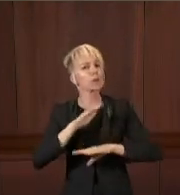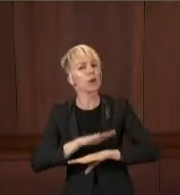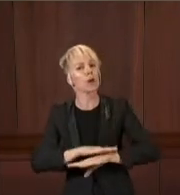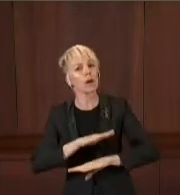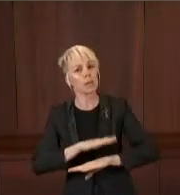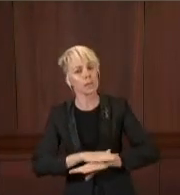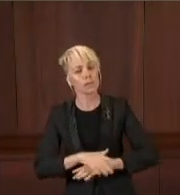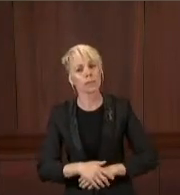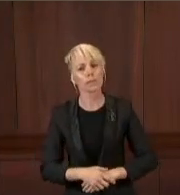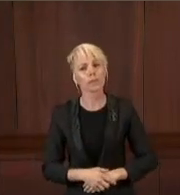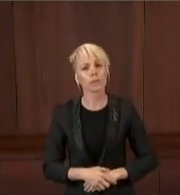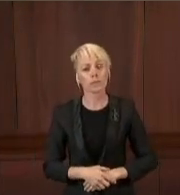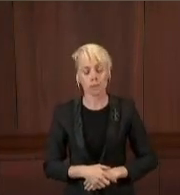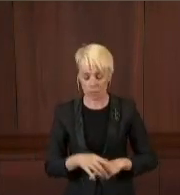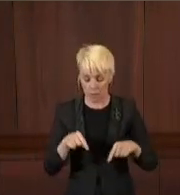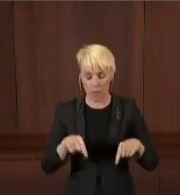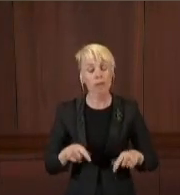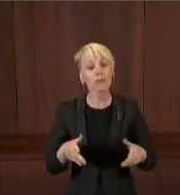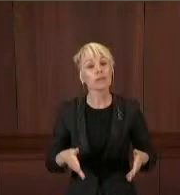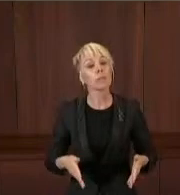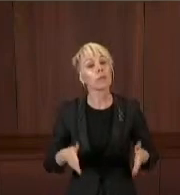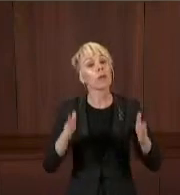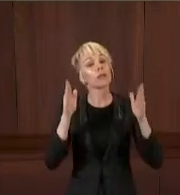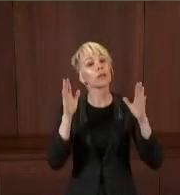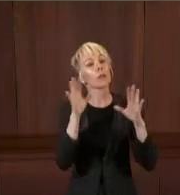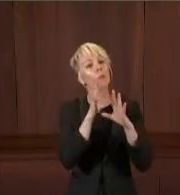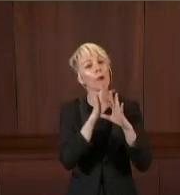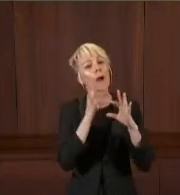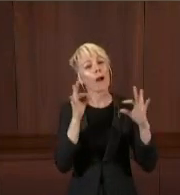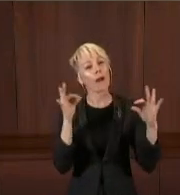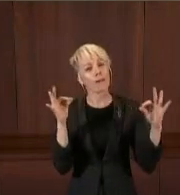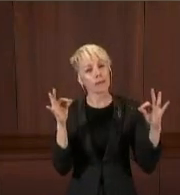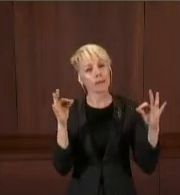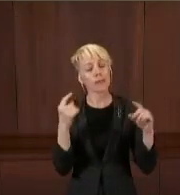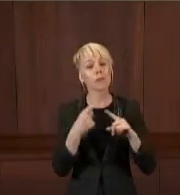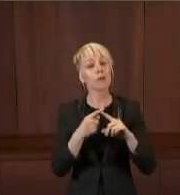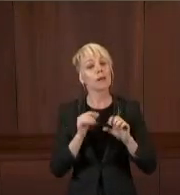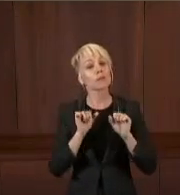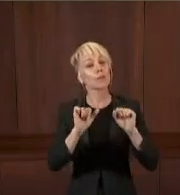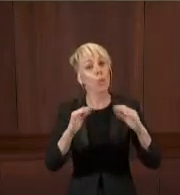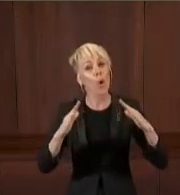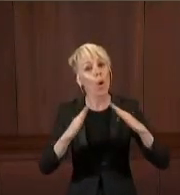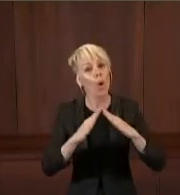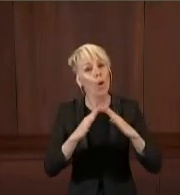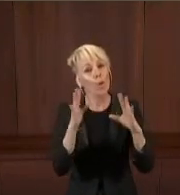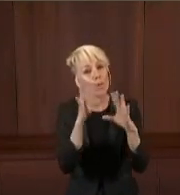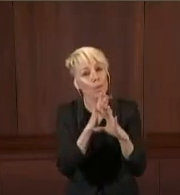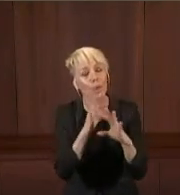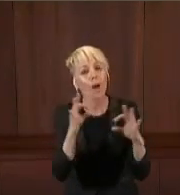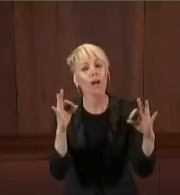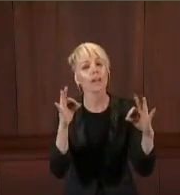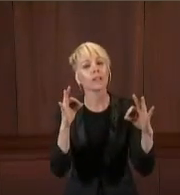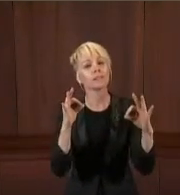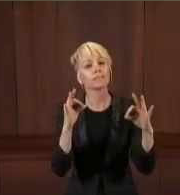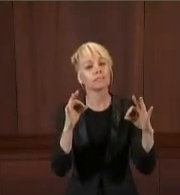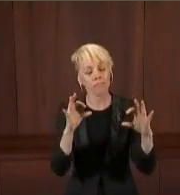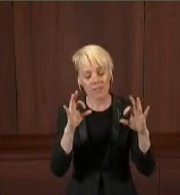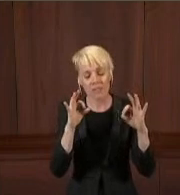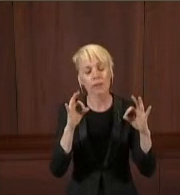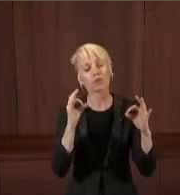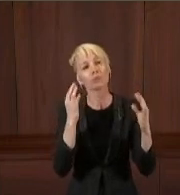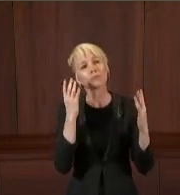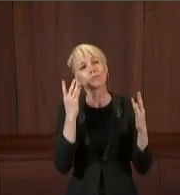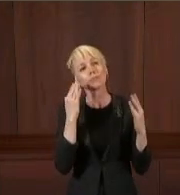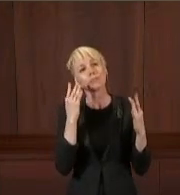In the quietness of this place, and in the quietness of the places where you are, let us make this a special